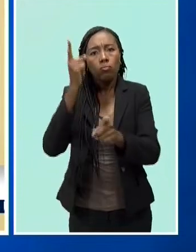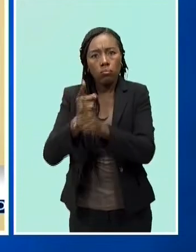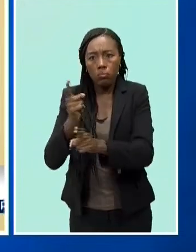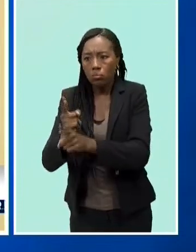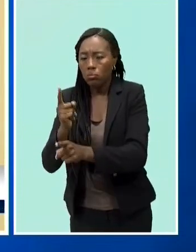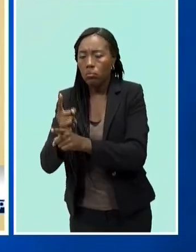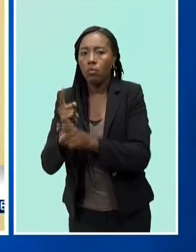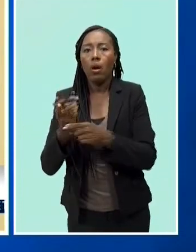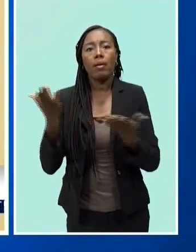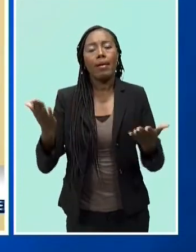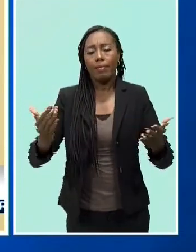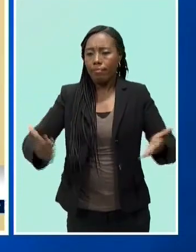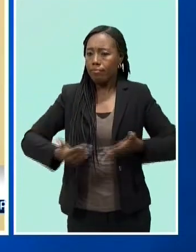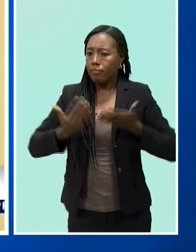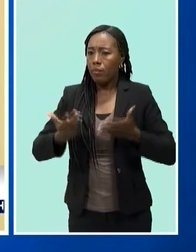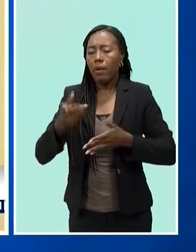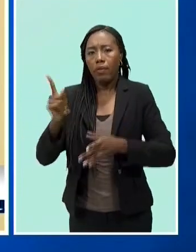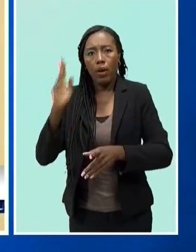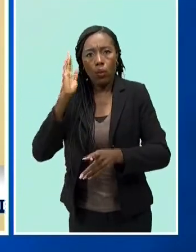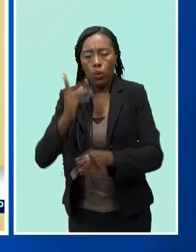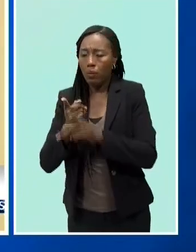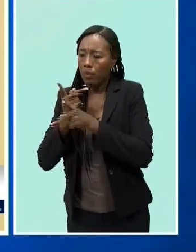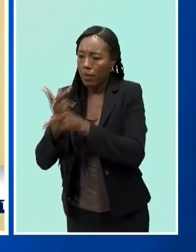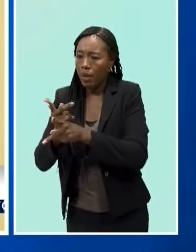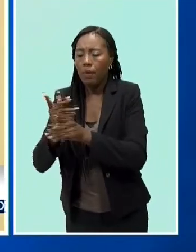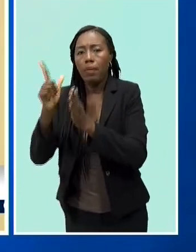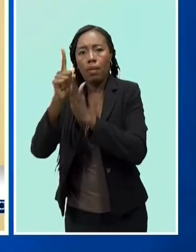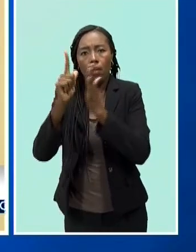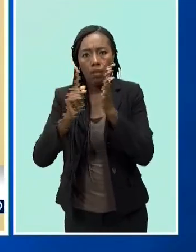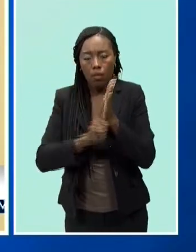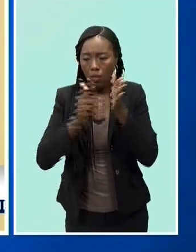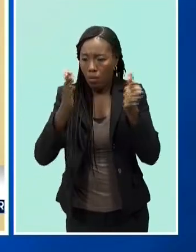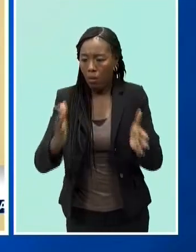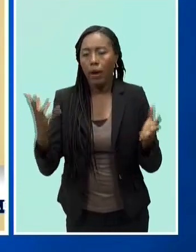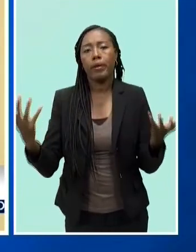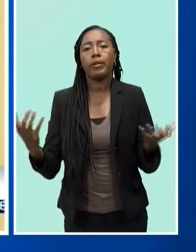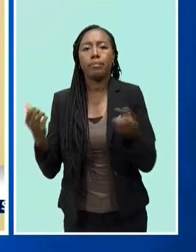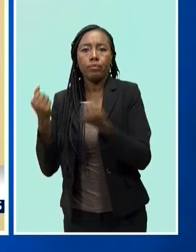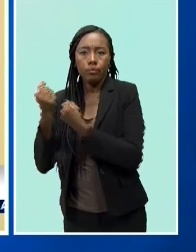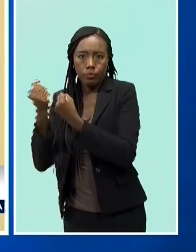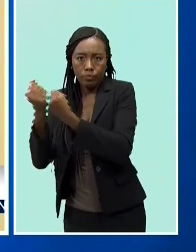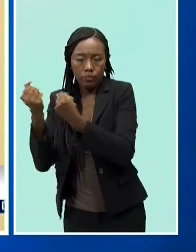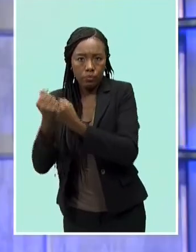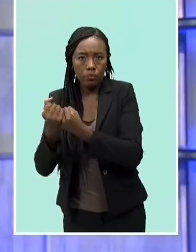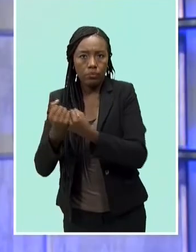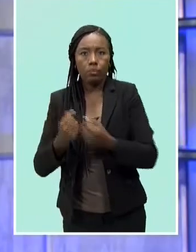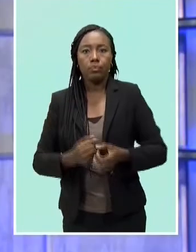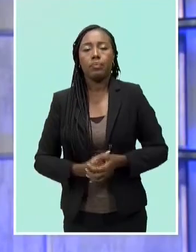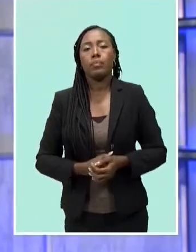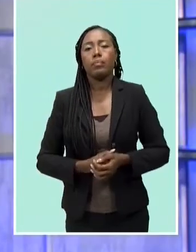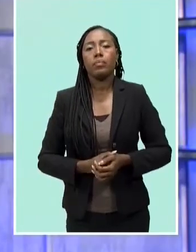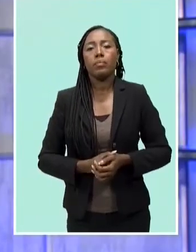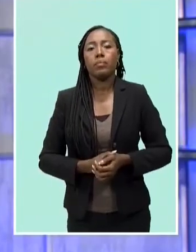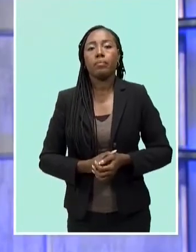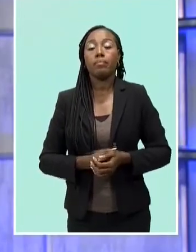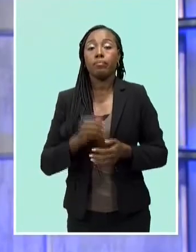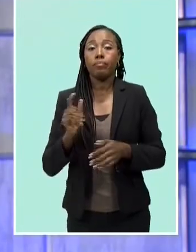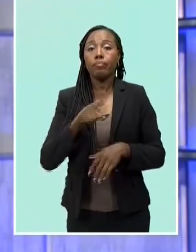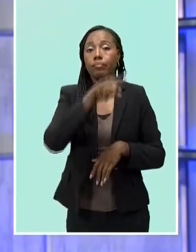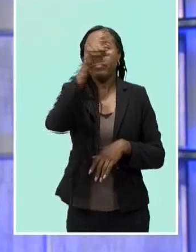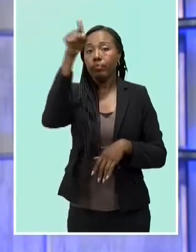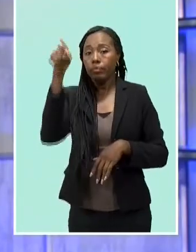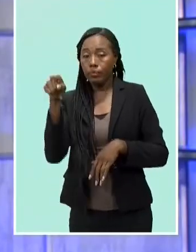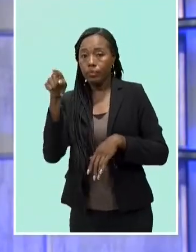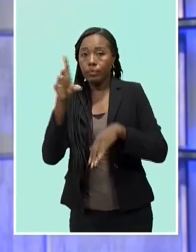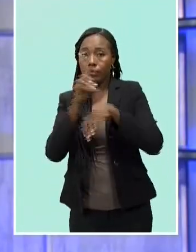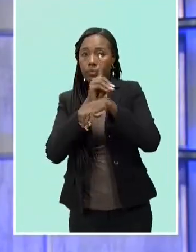and assurance that they would be provided with legal representation in any criminal prosecution. Over in Dominica now,